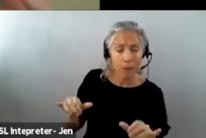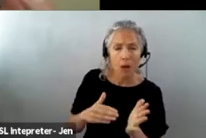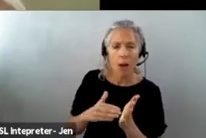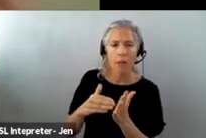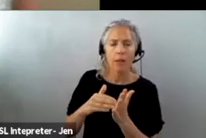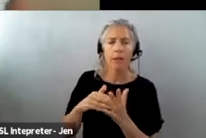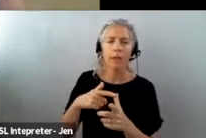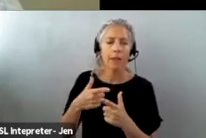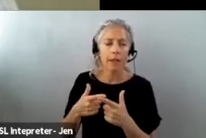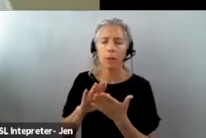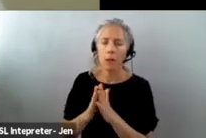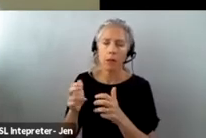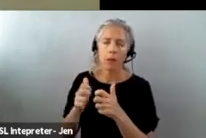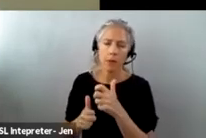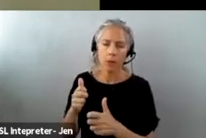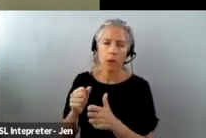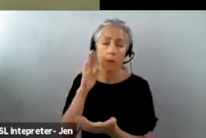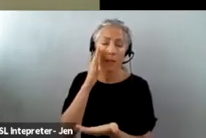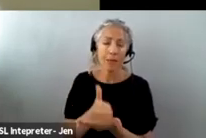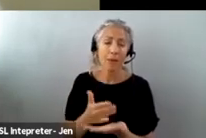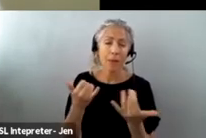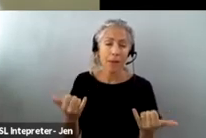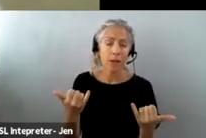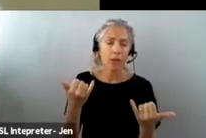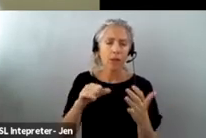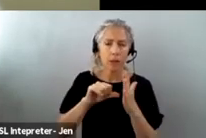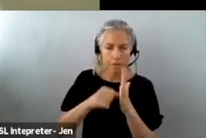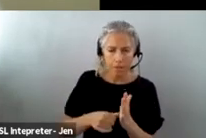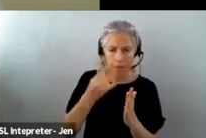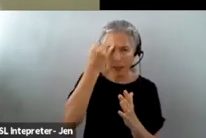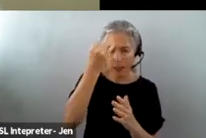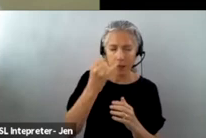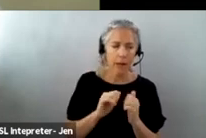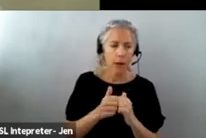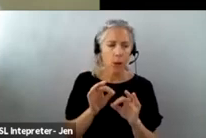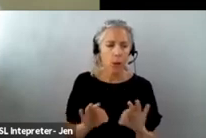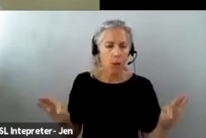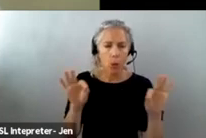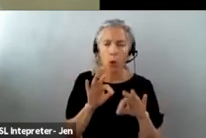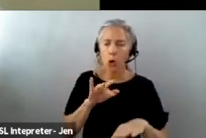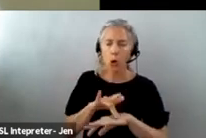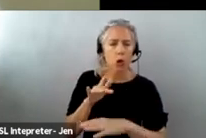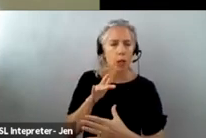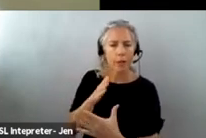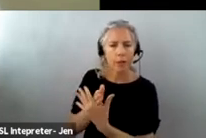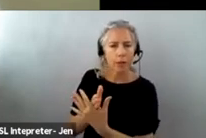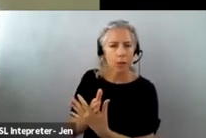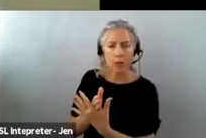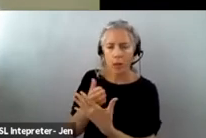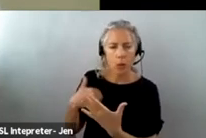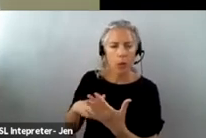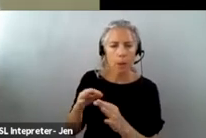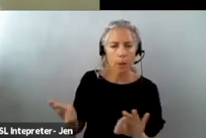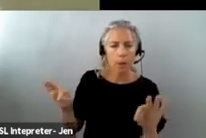becomes really difficult. So I'll stop there just to underscore this notion of how important that early engagement is going to